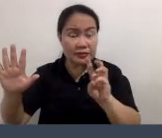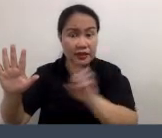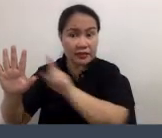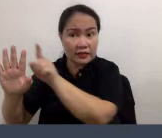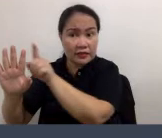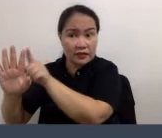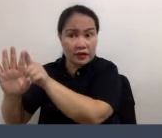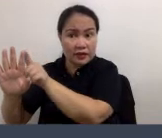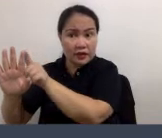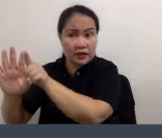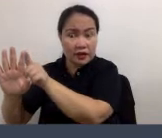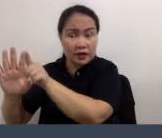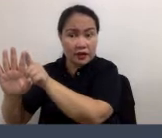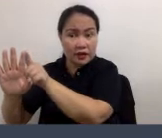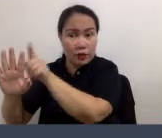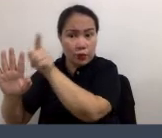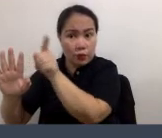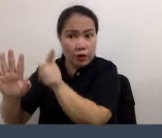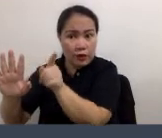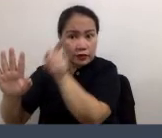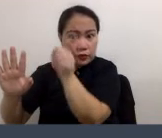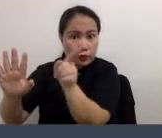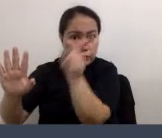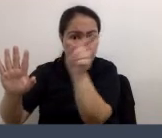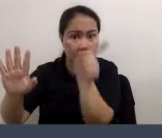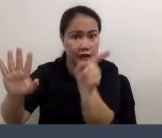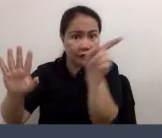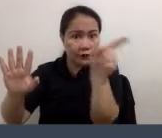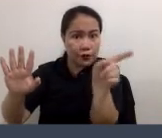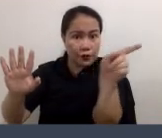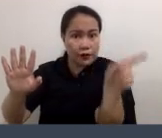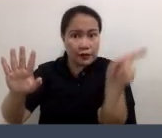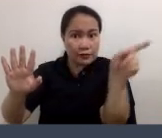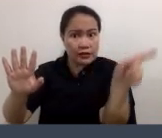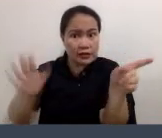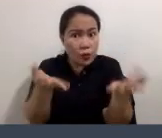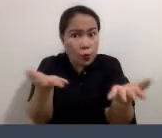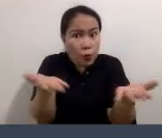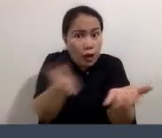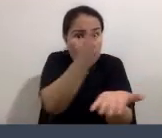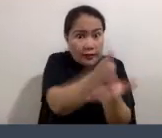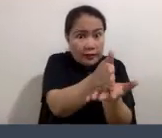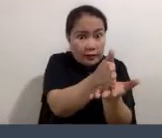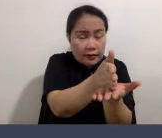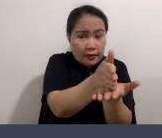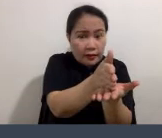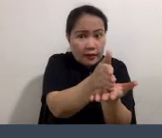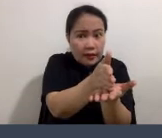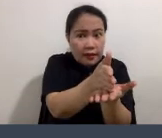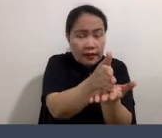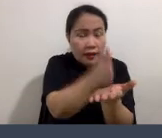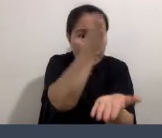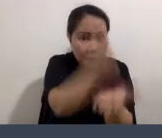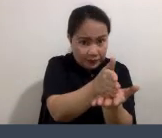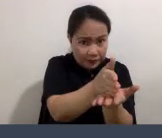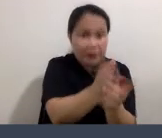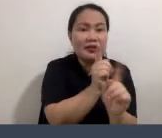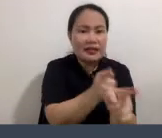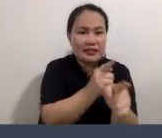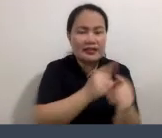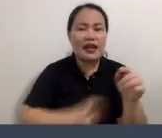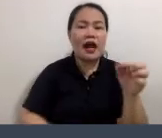kasi positive 6. So, going to the right. So, 1, 2, 3, 4, 5, 6. So, saan siya nag-end?